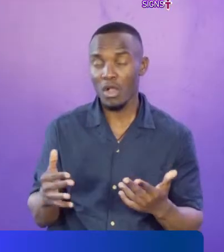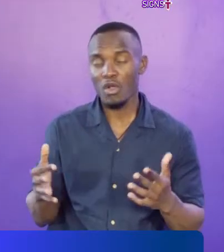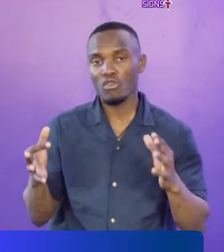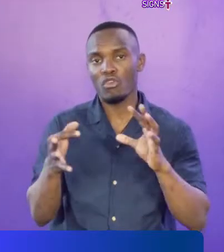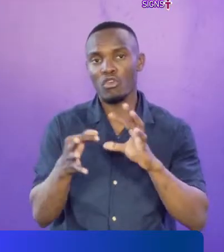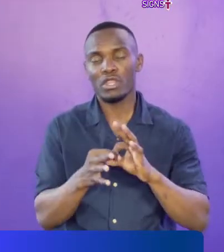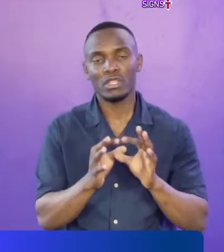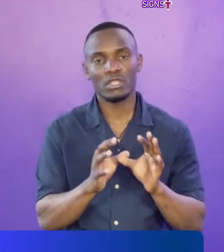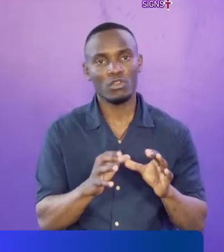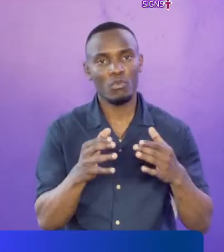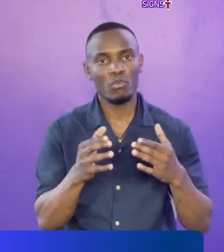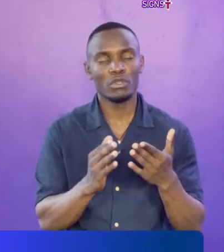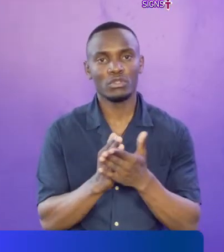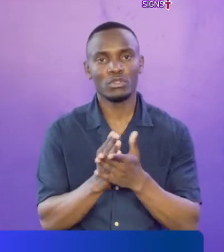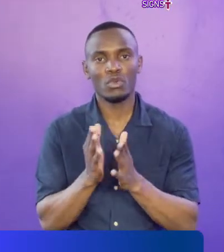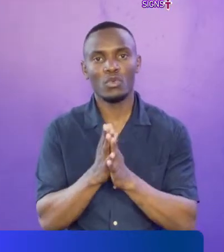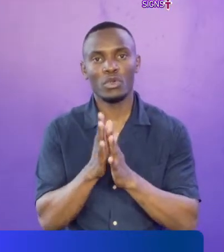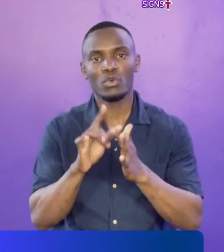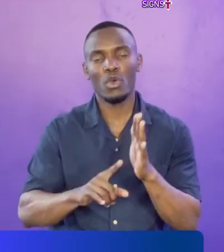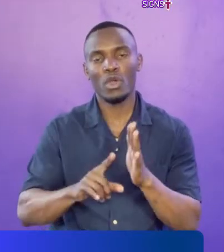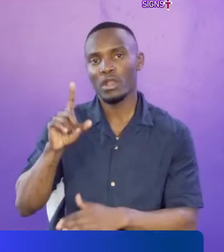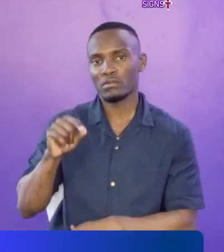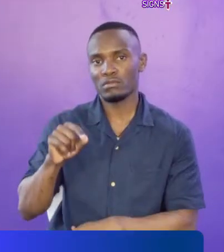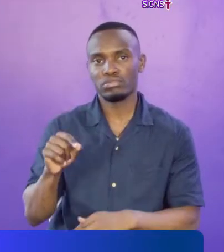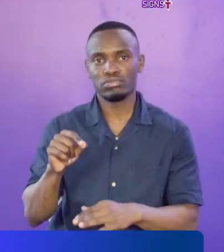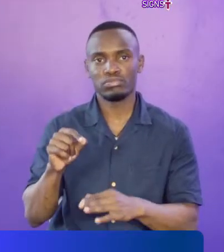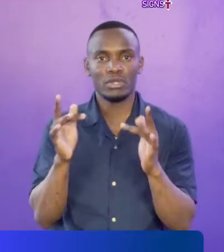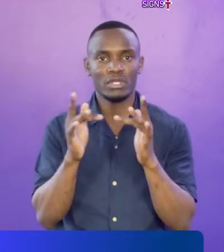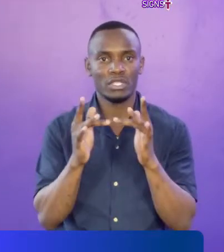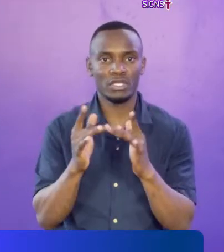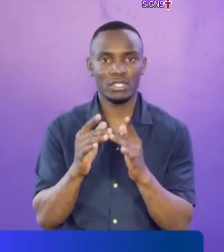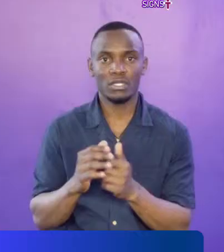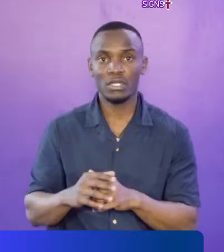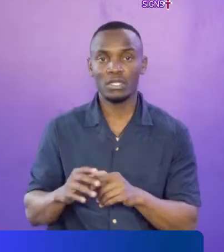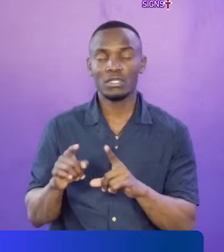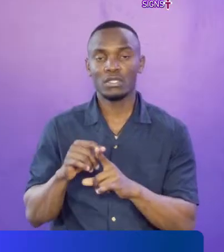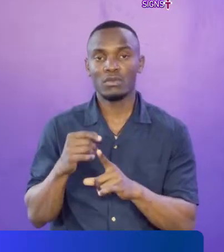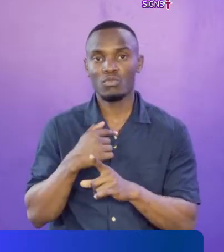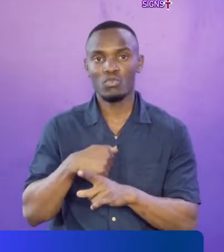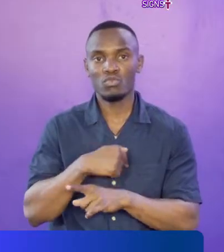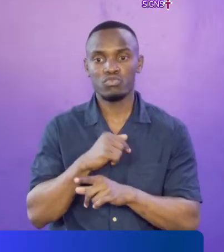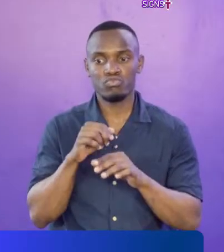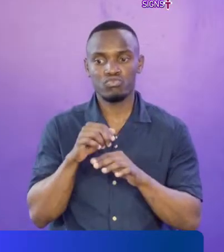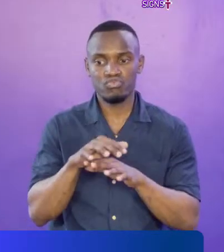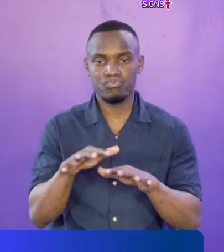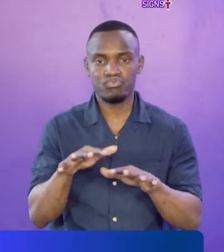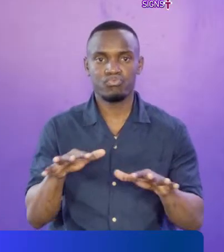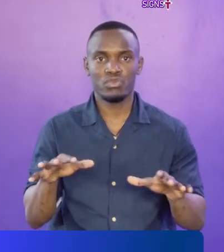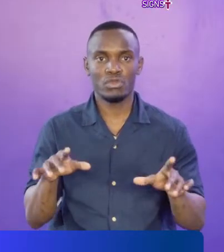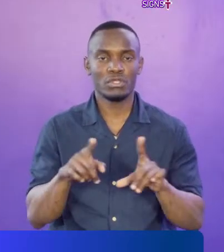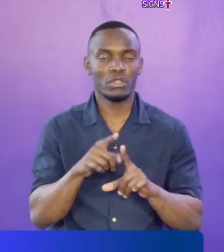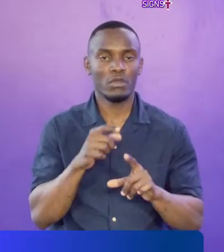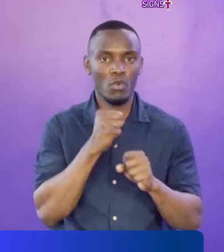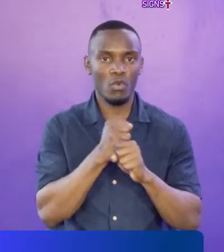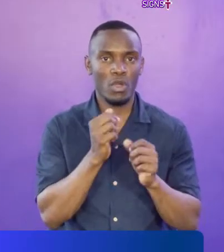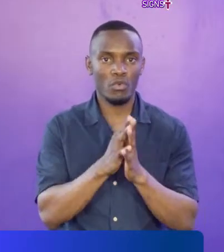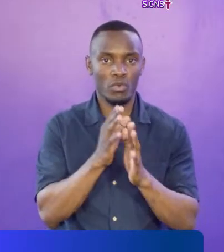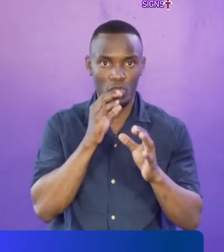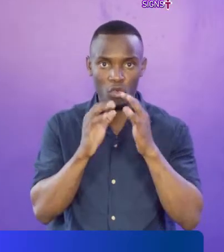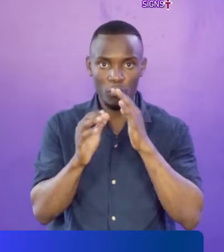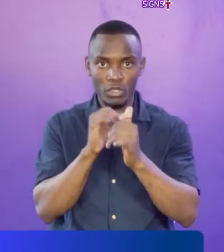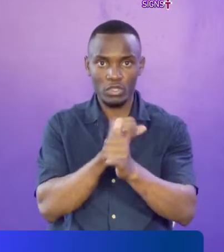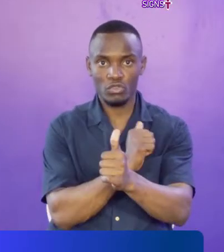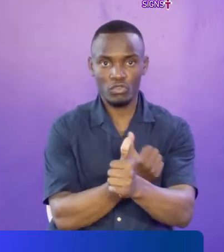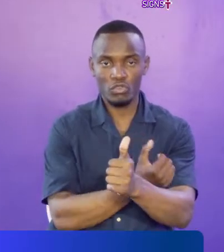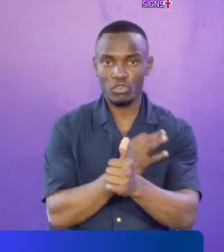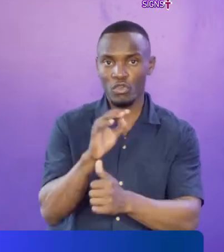various community networks spread across the country, and we worked also with the Communications Authority of Kenya to have a